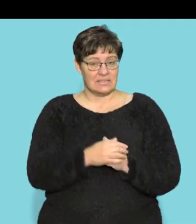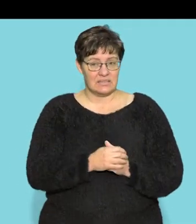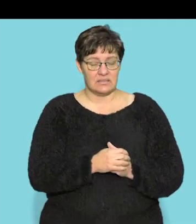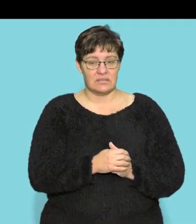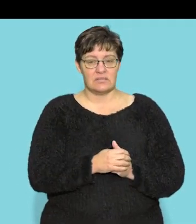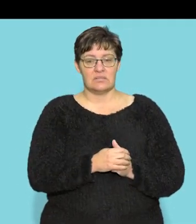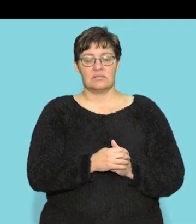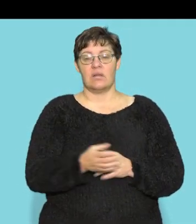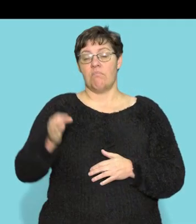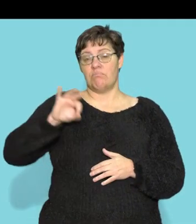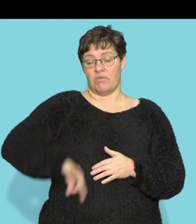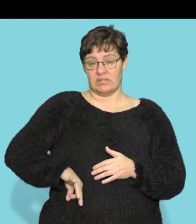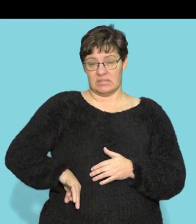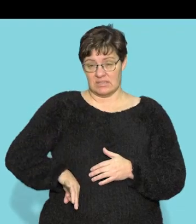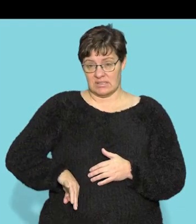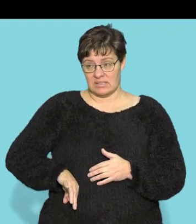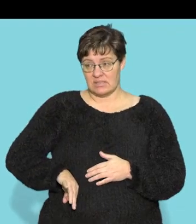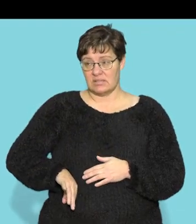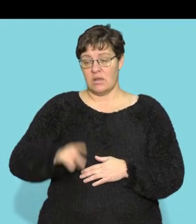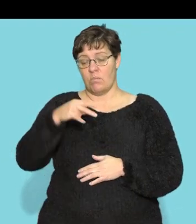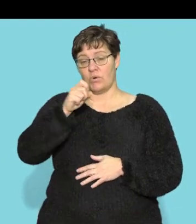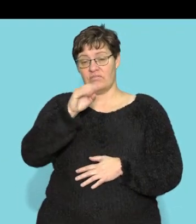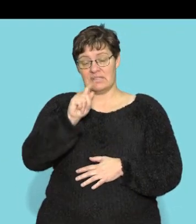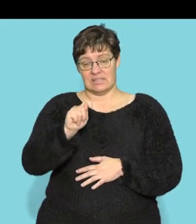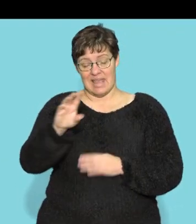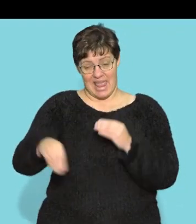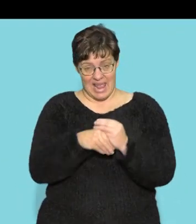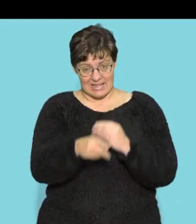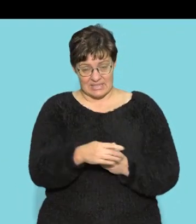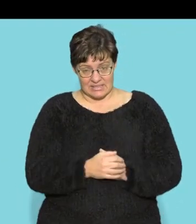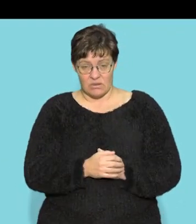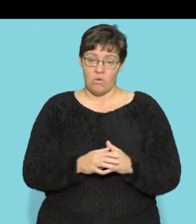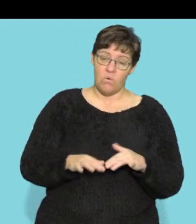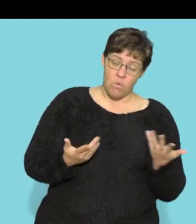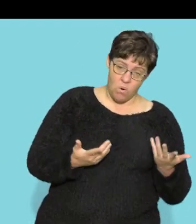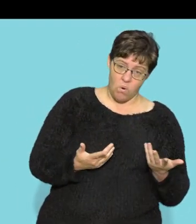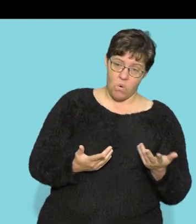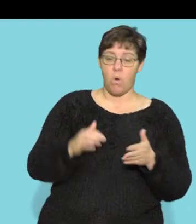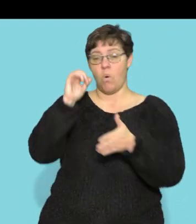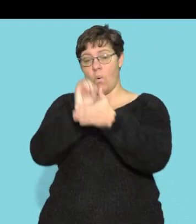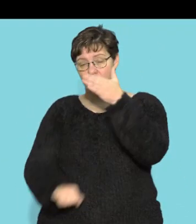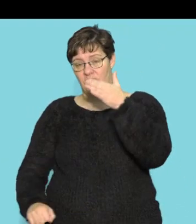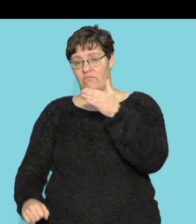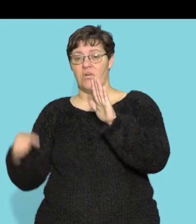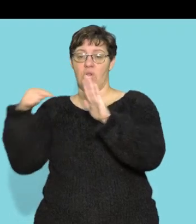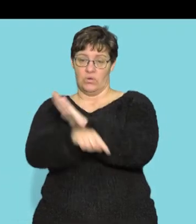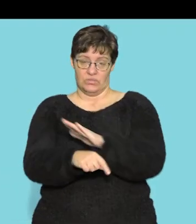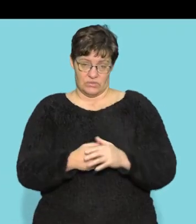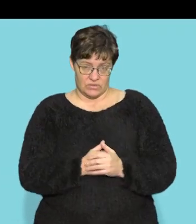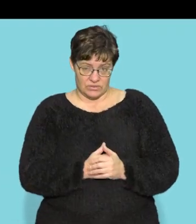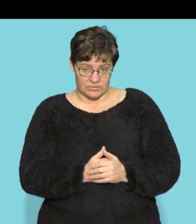obviously, would be the profit. You would add your profit that you've made, or you would subtract